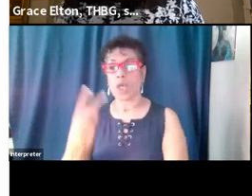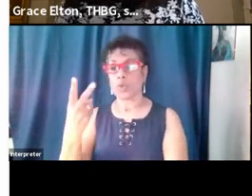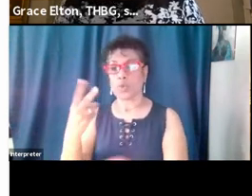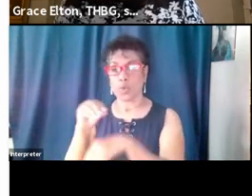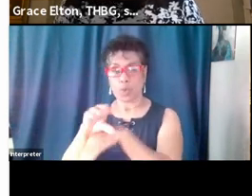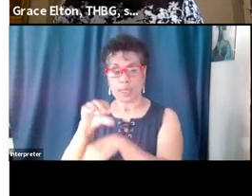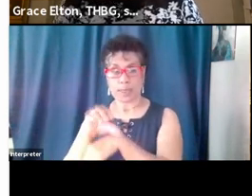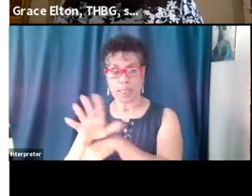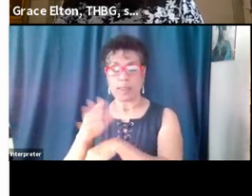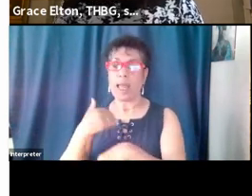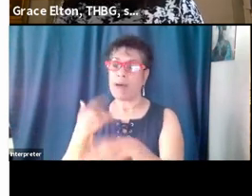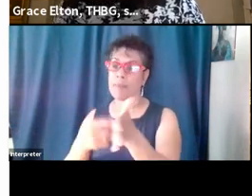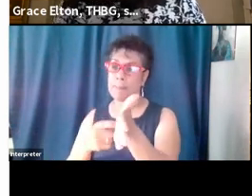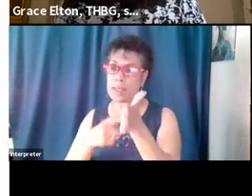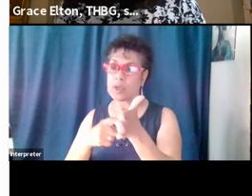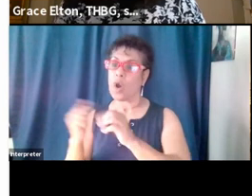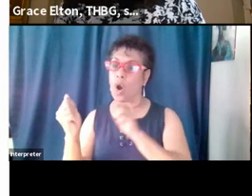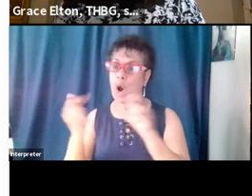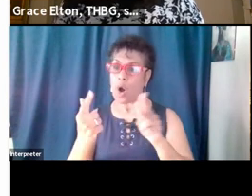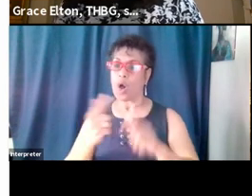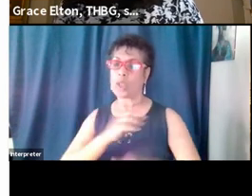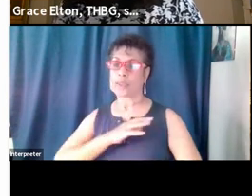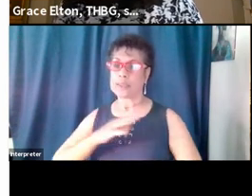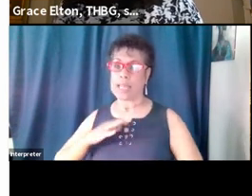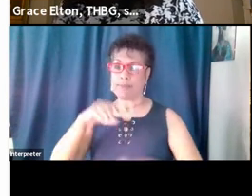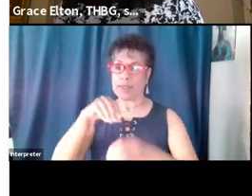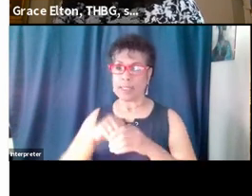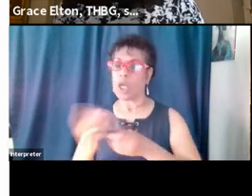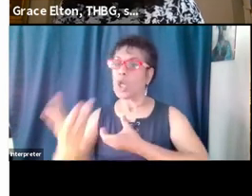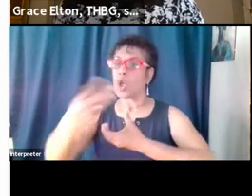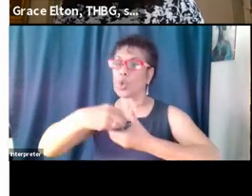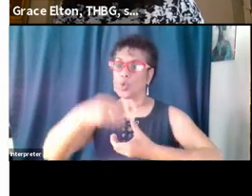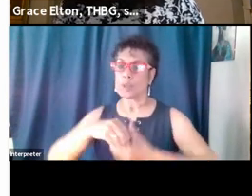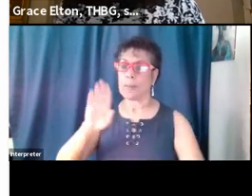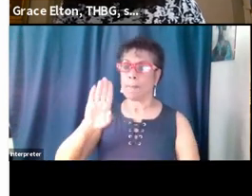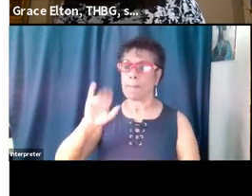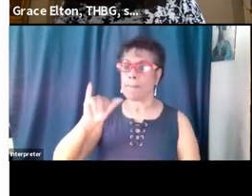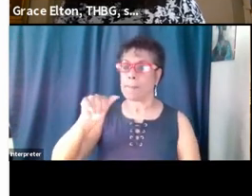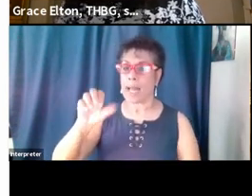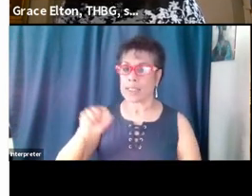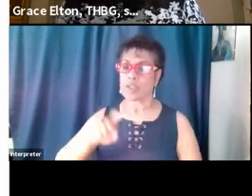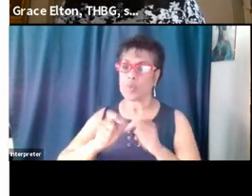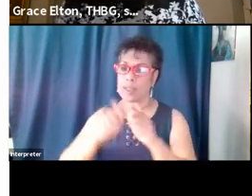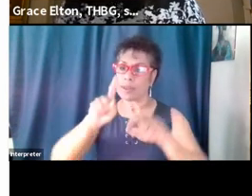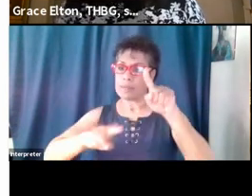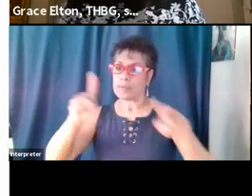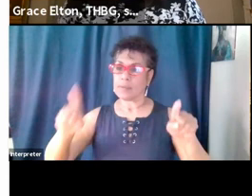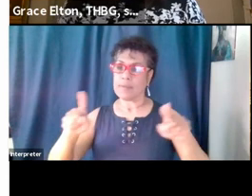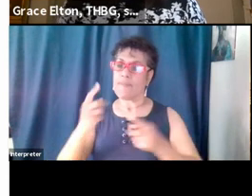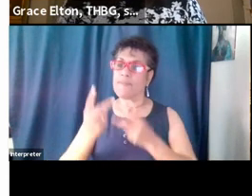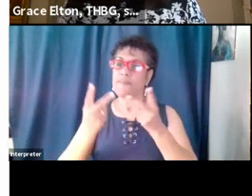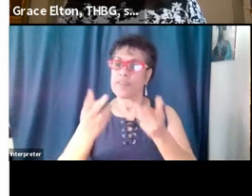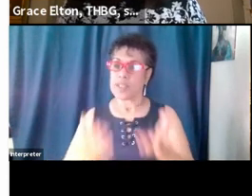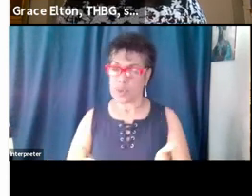and host a mandatory all-staff training on implicit bias and engaging with diverse visitors. These are just a couple of the